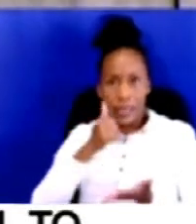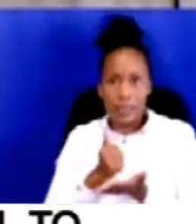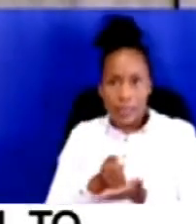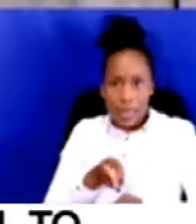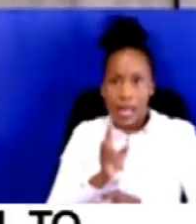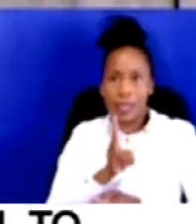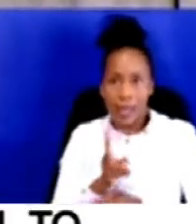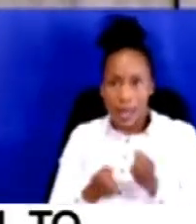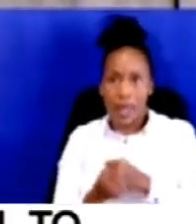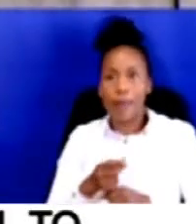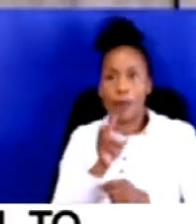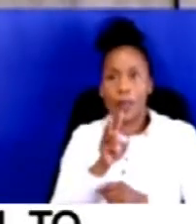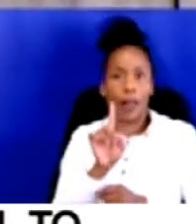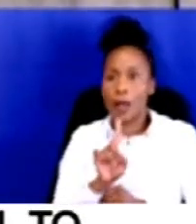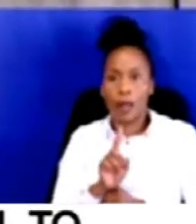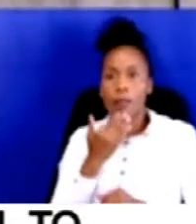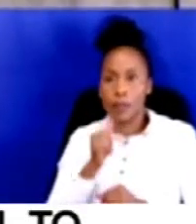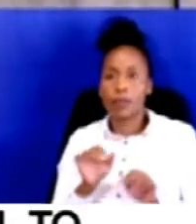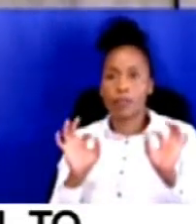happen. Can you please continue?